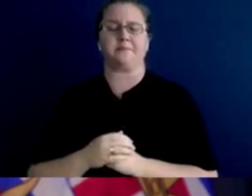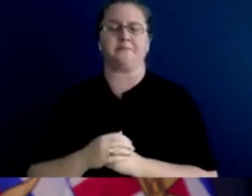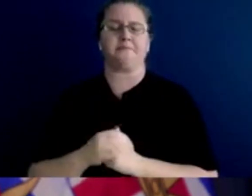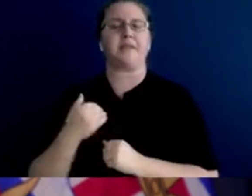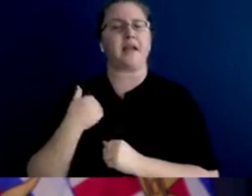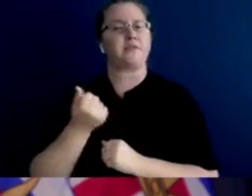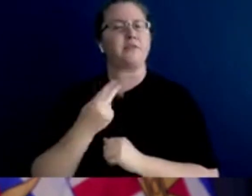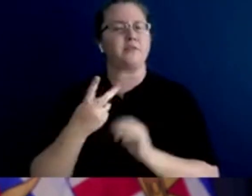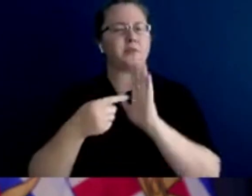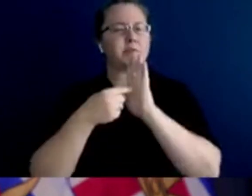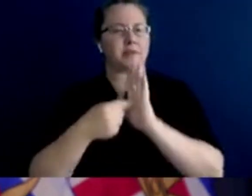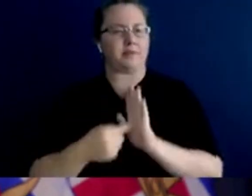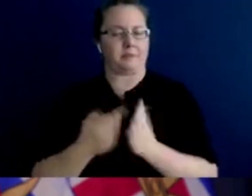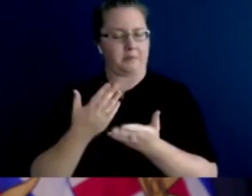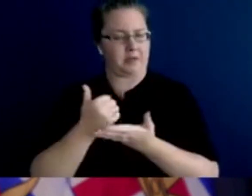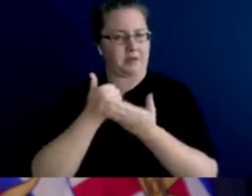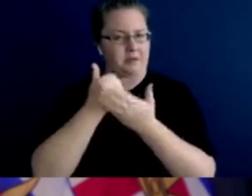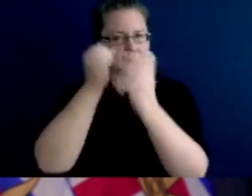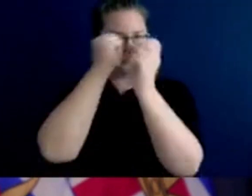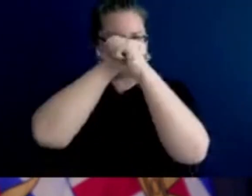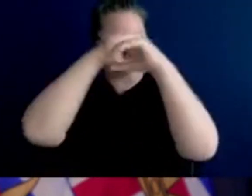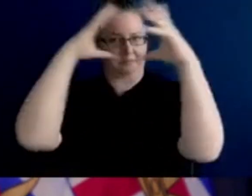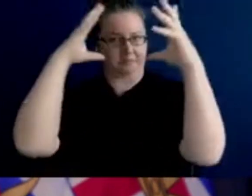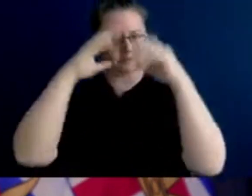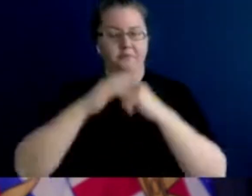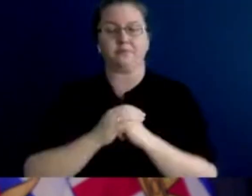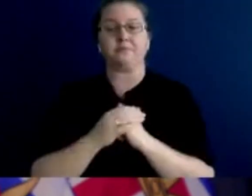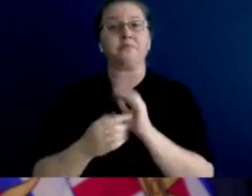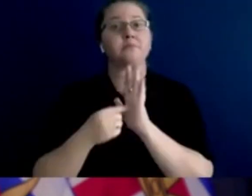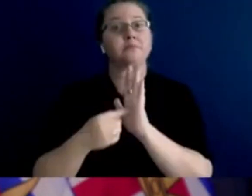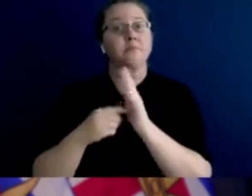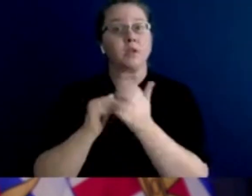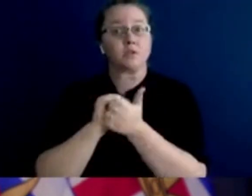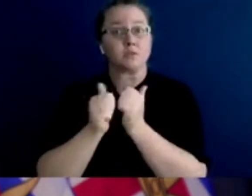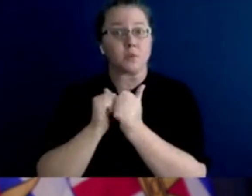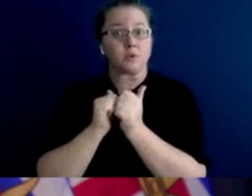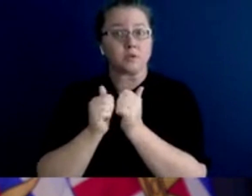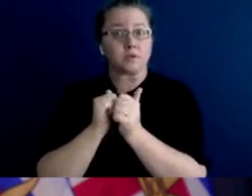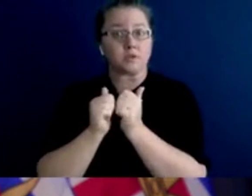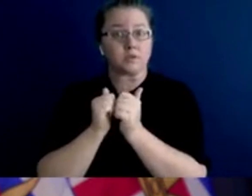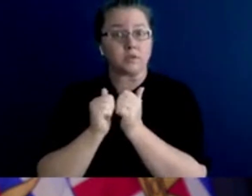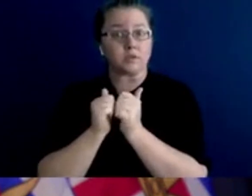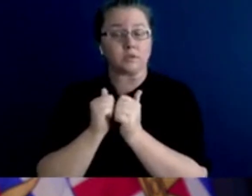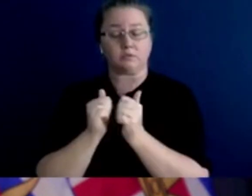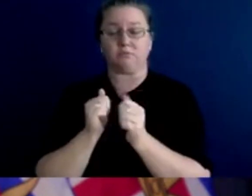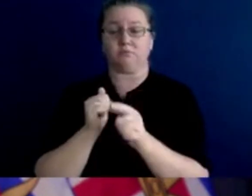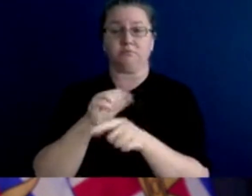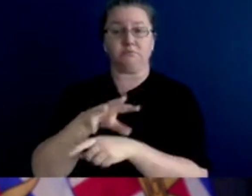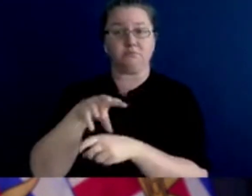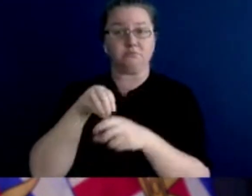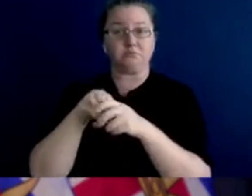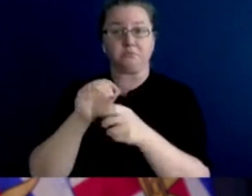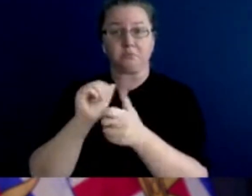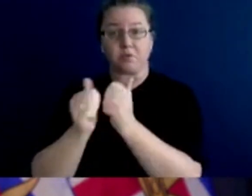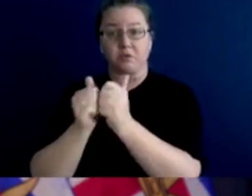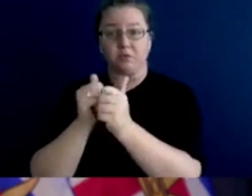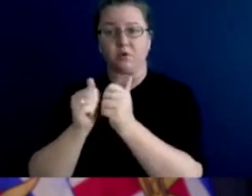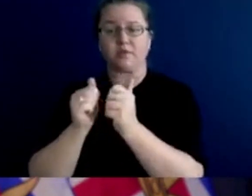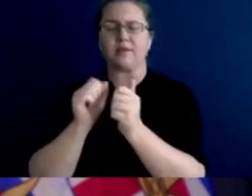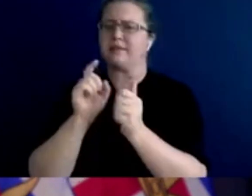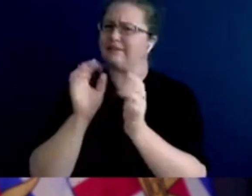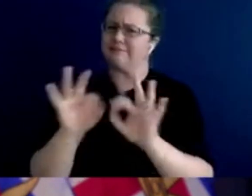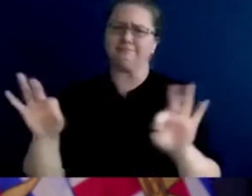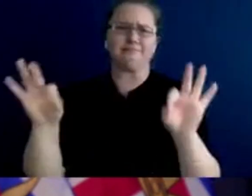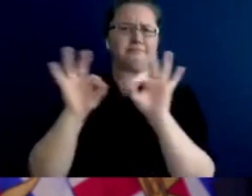severe illness with COVID-19. So if this is the case for you or for someone in your household, taking a step back from